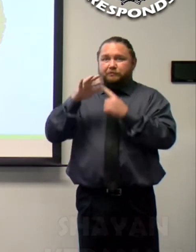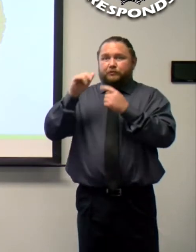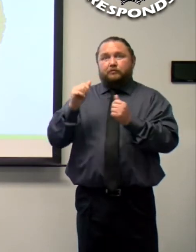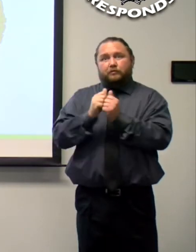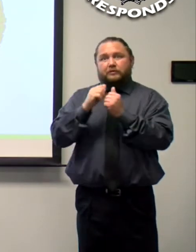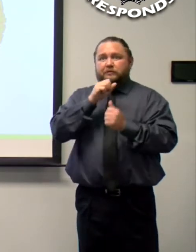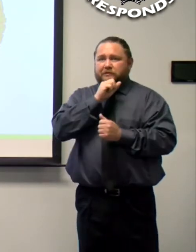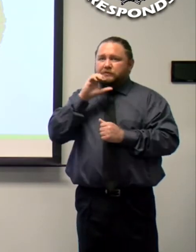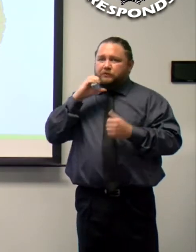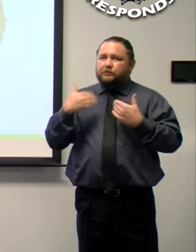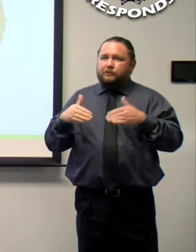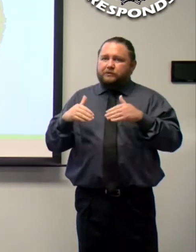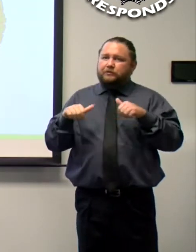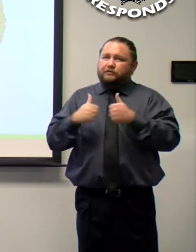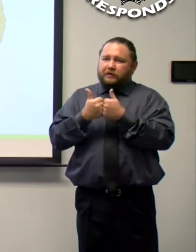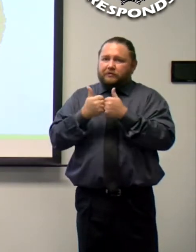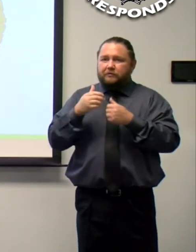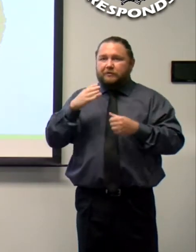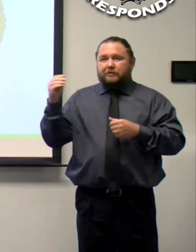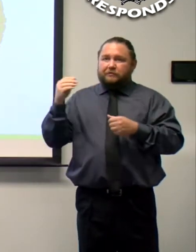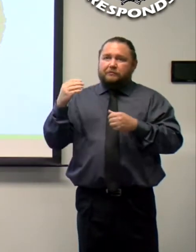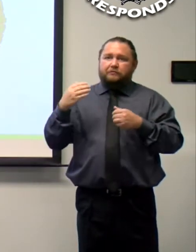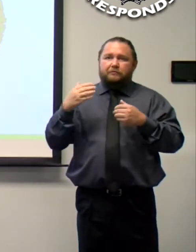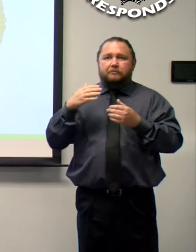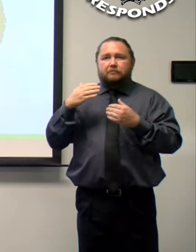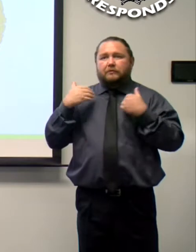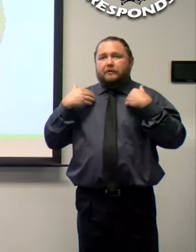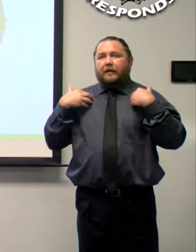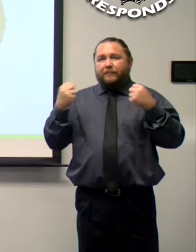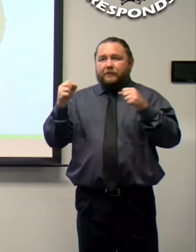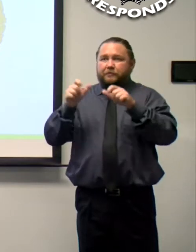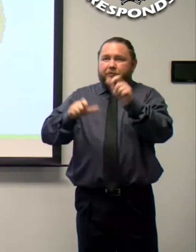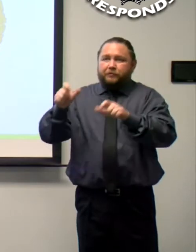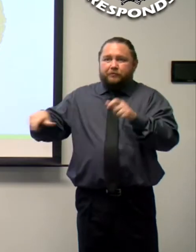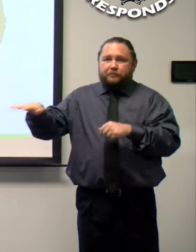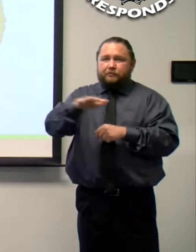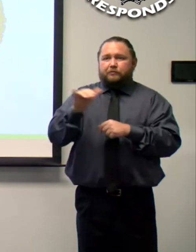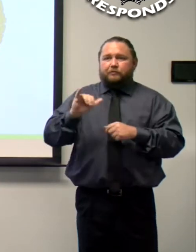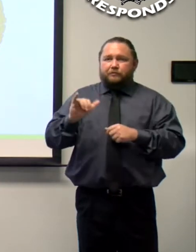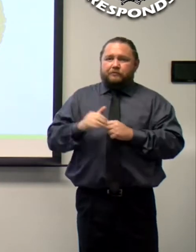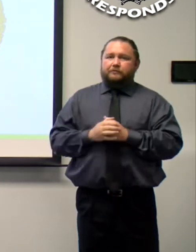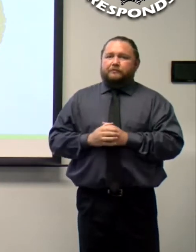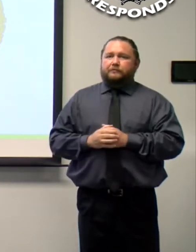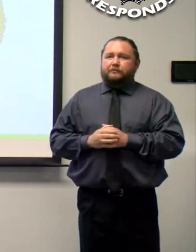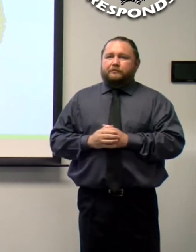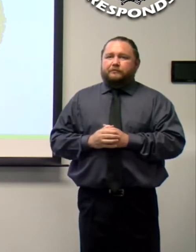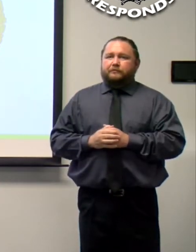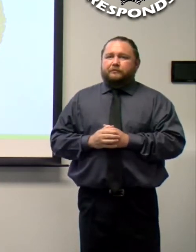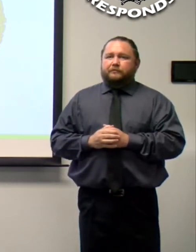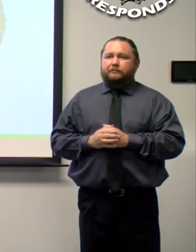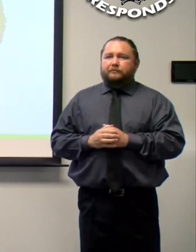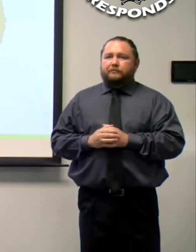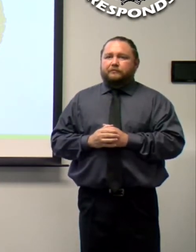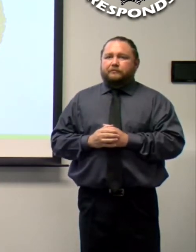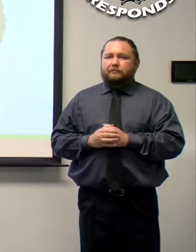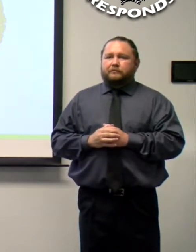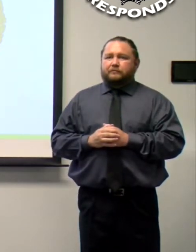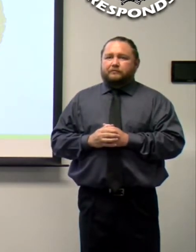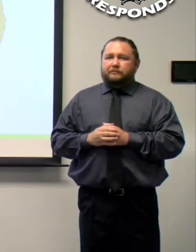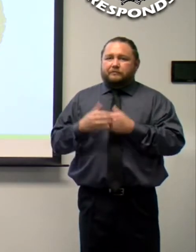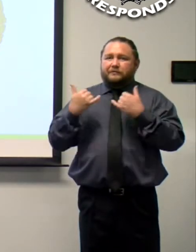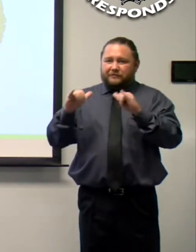know people still who are in the hospital on ventilators. So our fight isn't over, but we're definitely